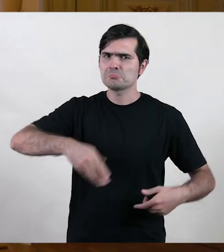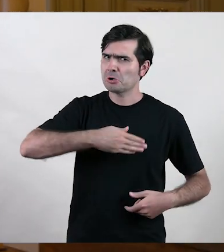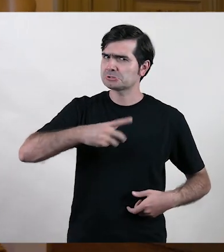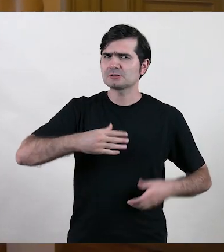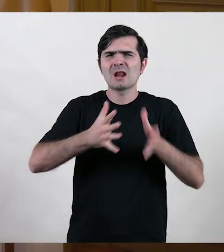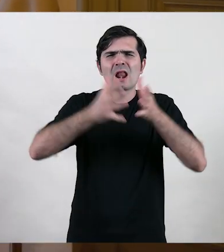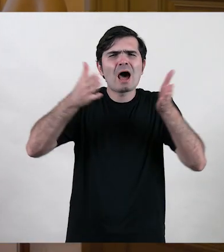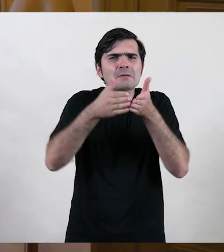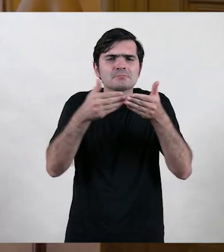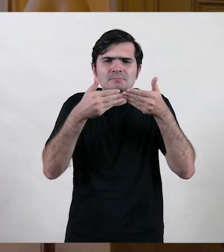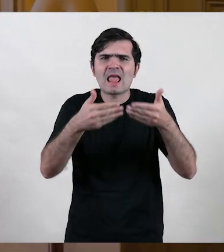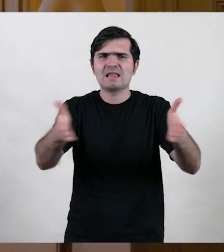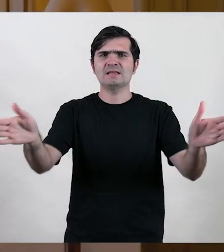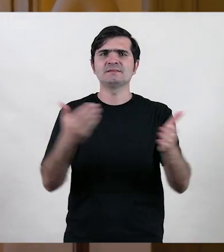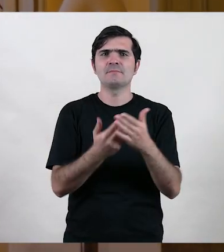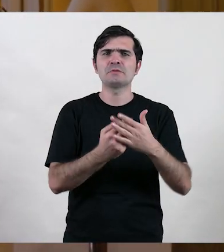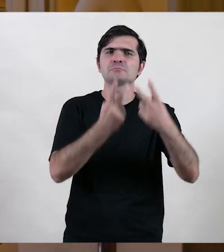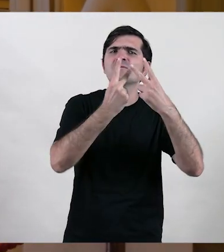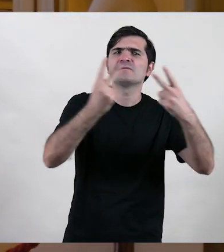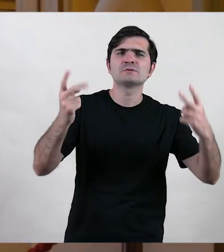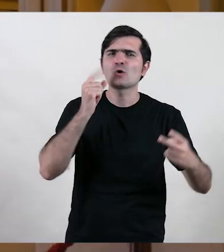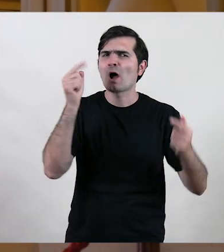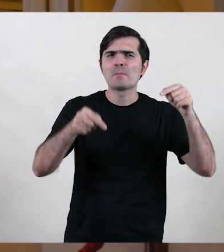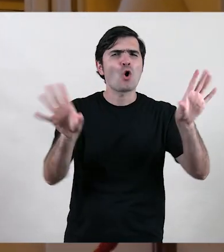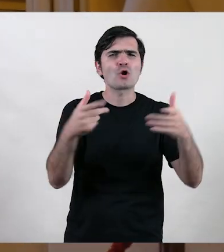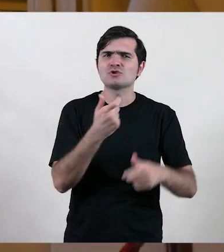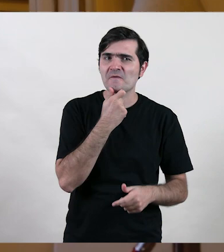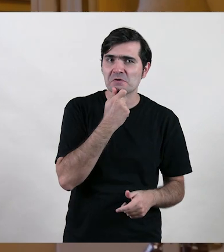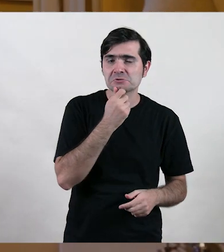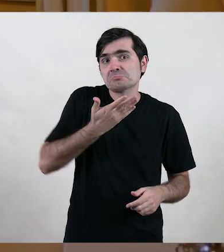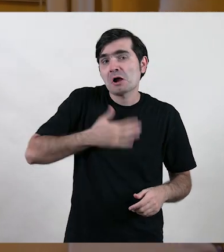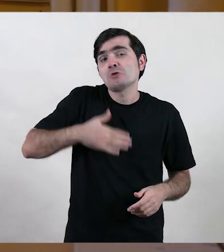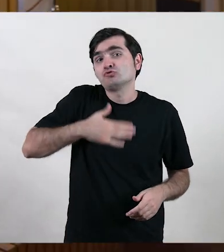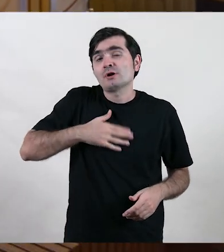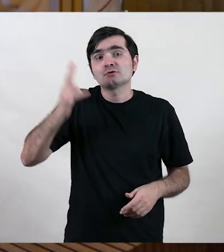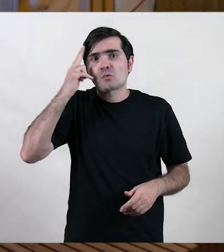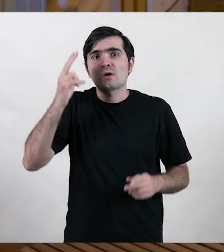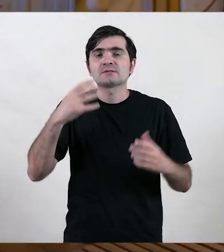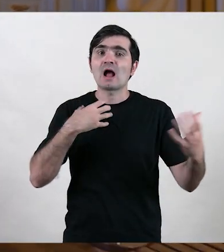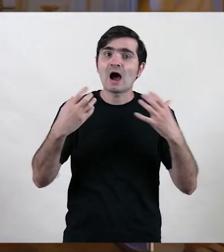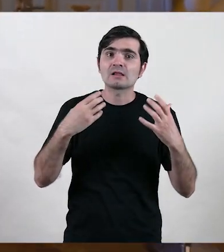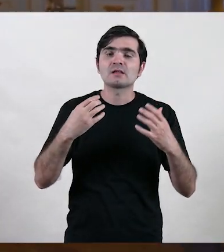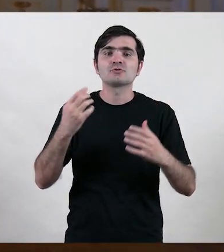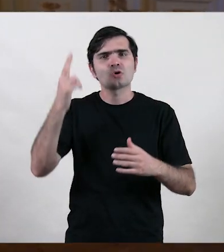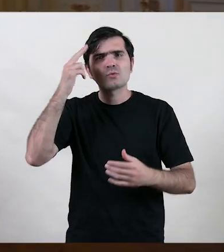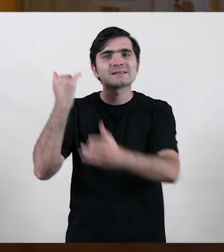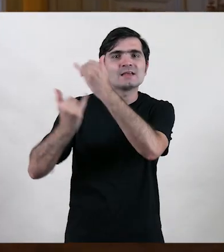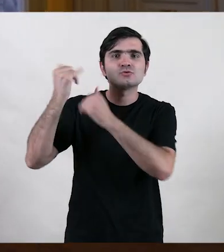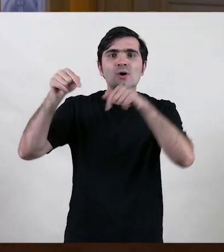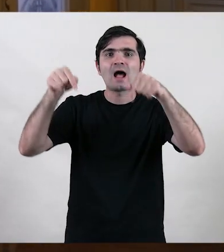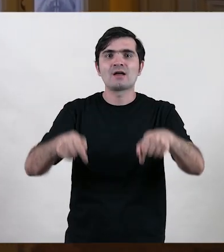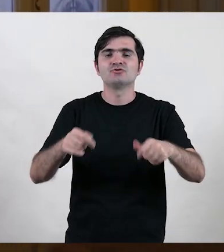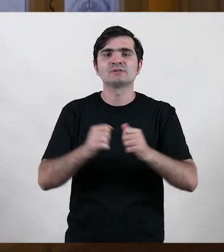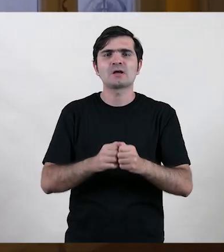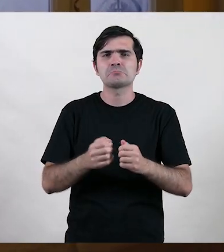Our doors are wide open to visitors of all ages who wish to explore art and its history in a unique